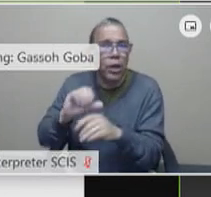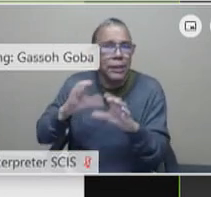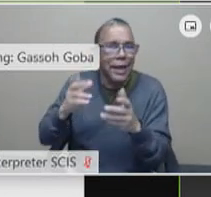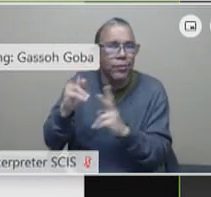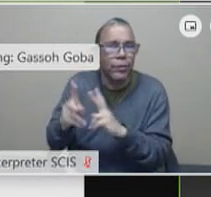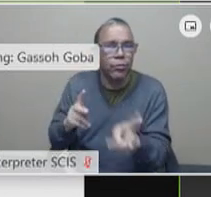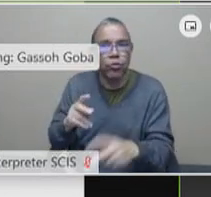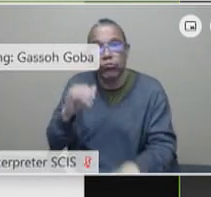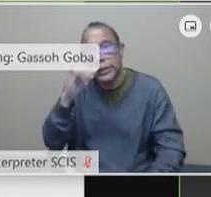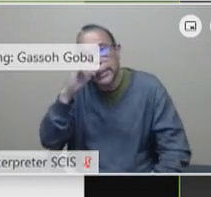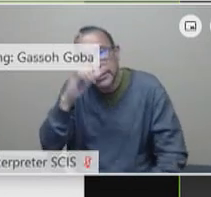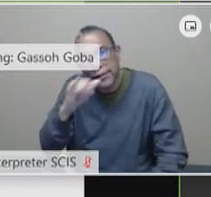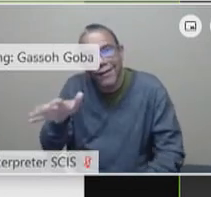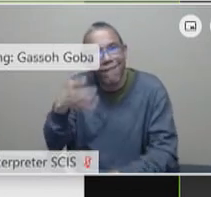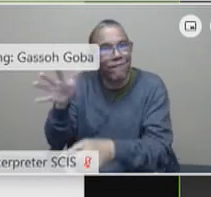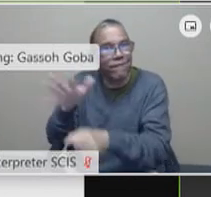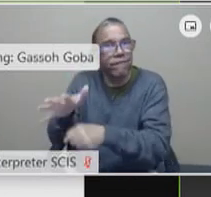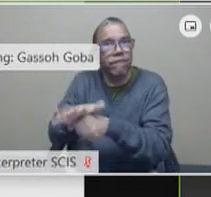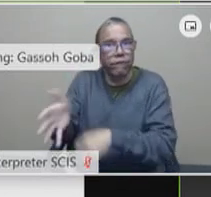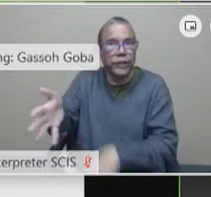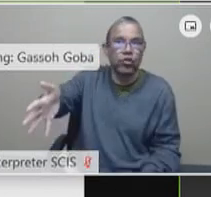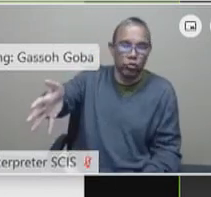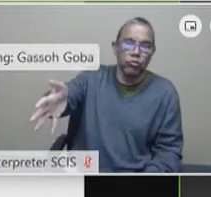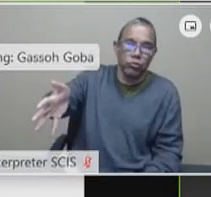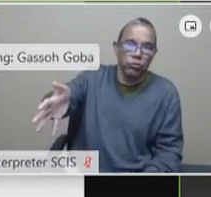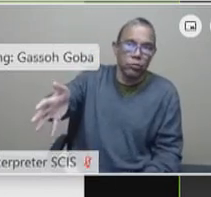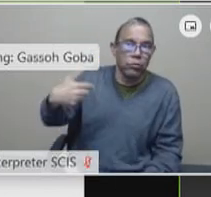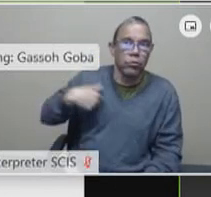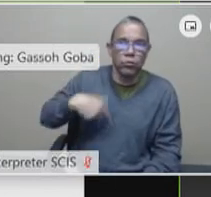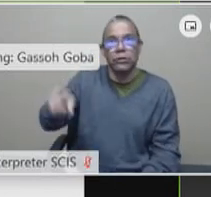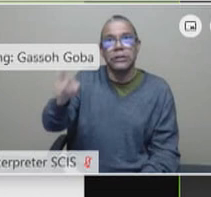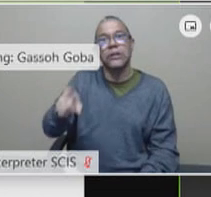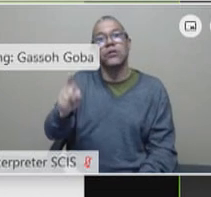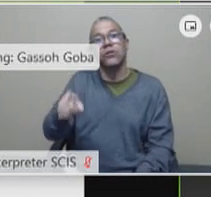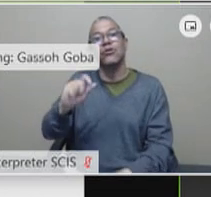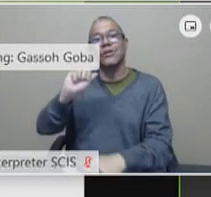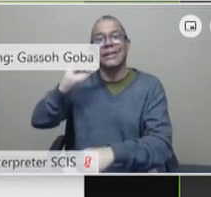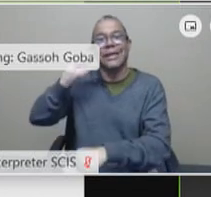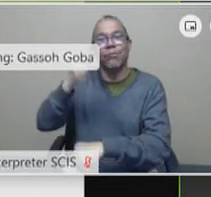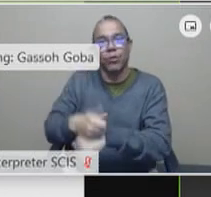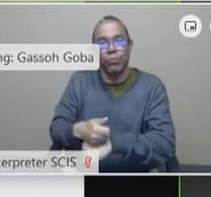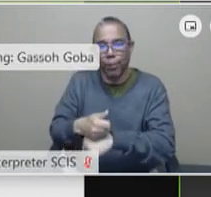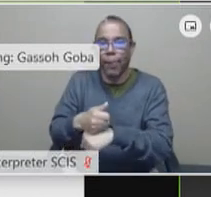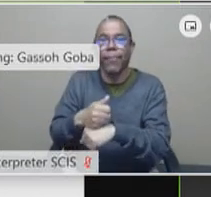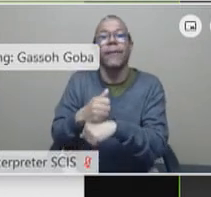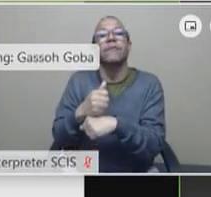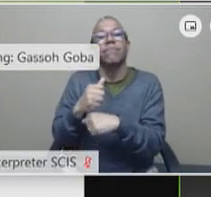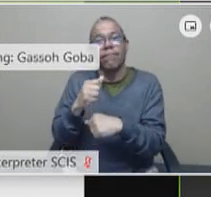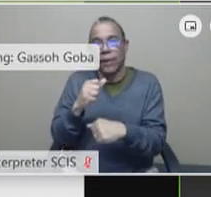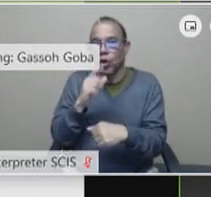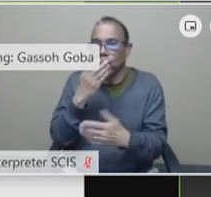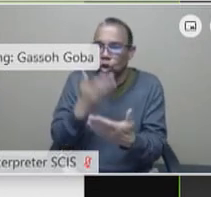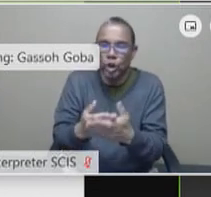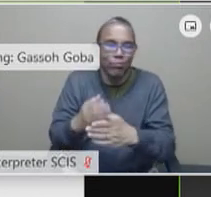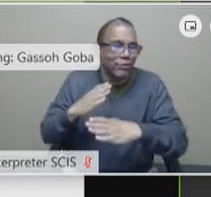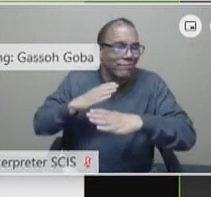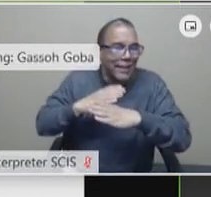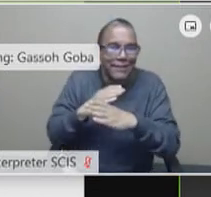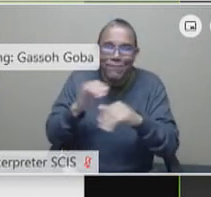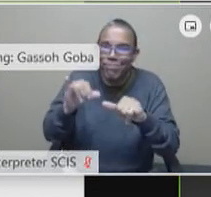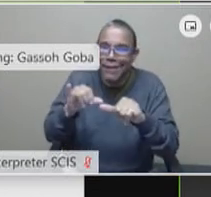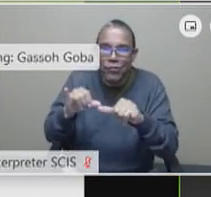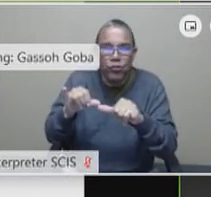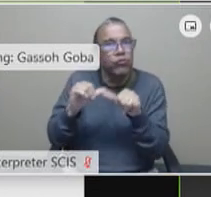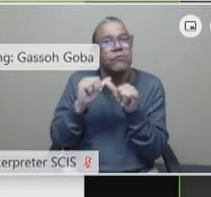is enough. We need to implement harm reduction preventative measures instead of looking